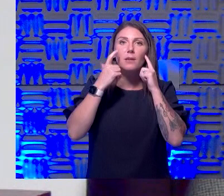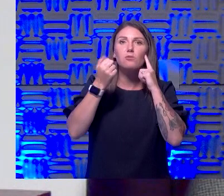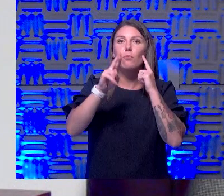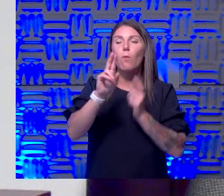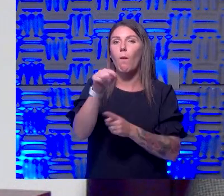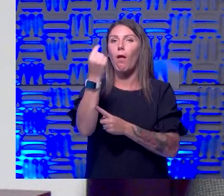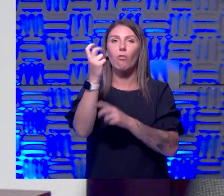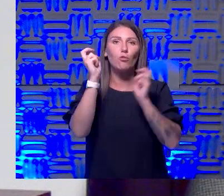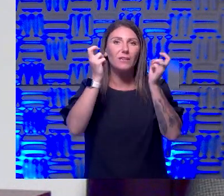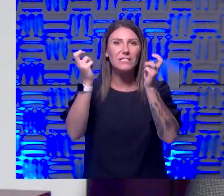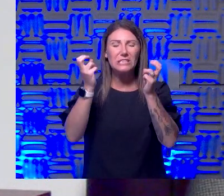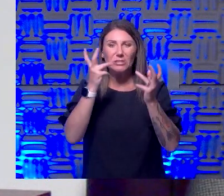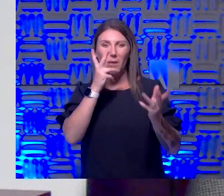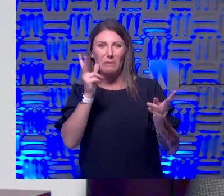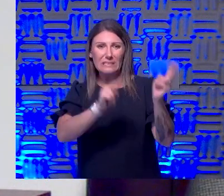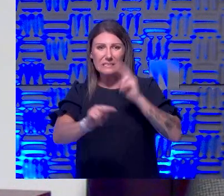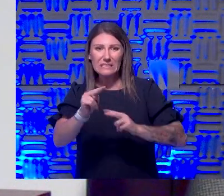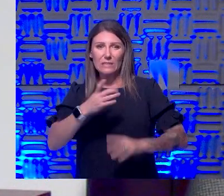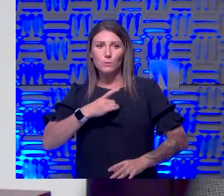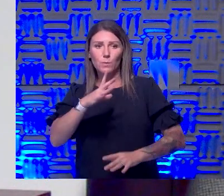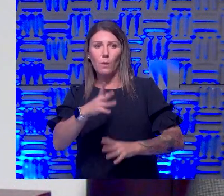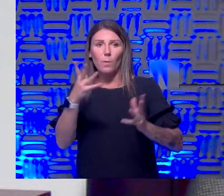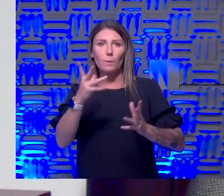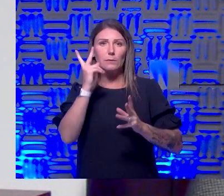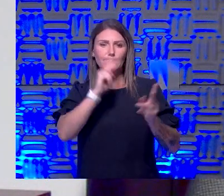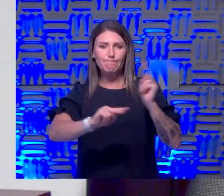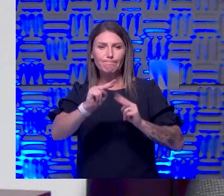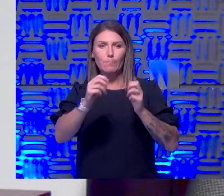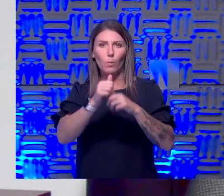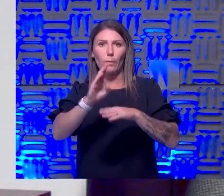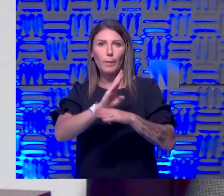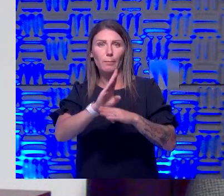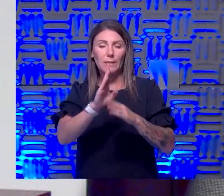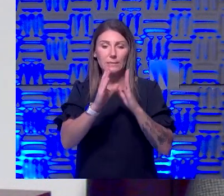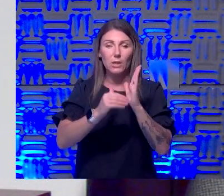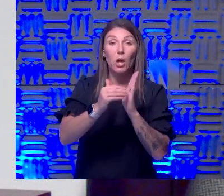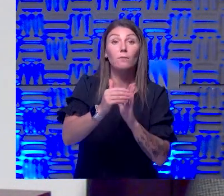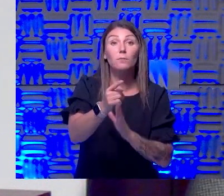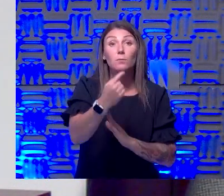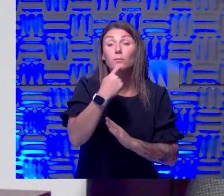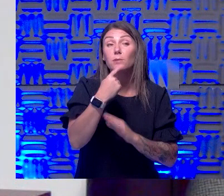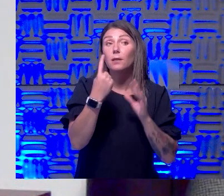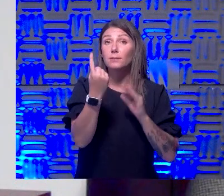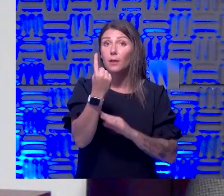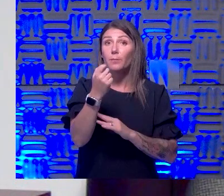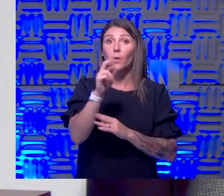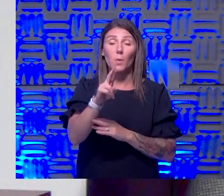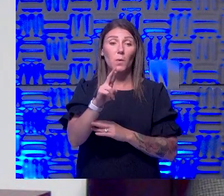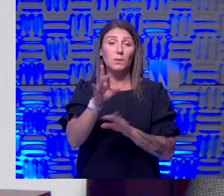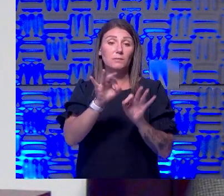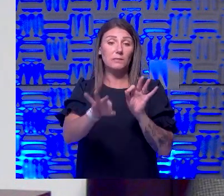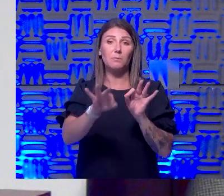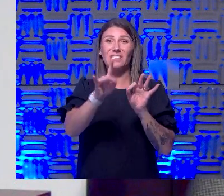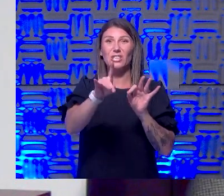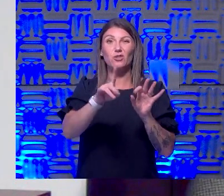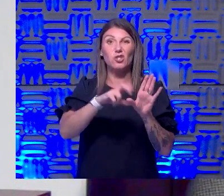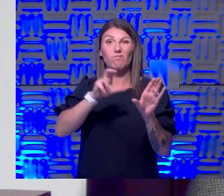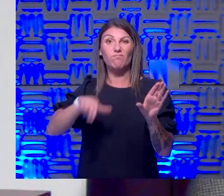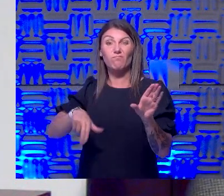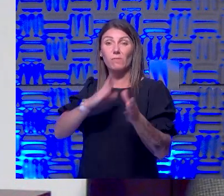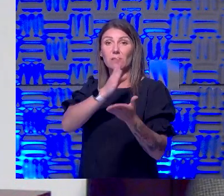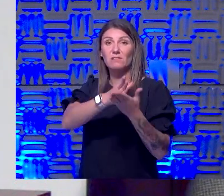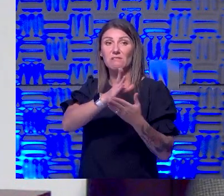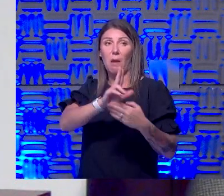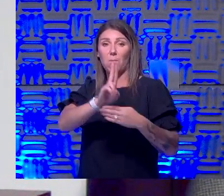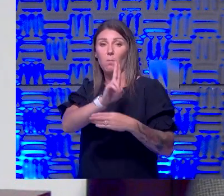like what you see with a business, often, you say something or you simply are not doing business with that business